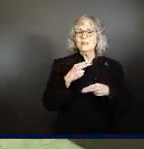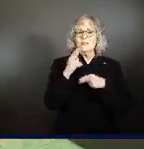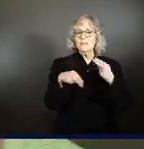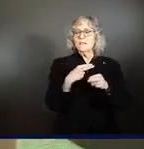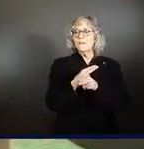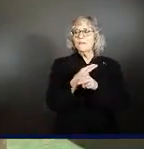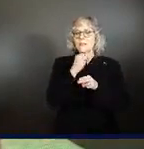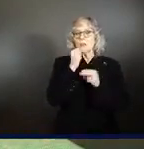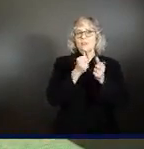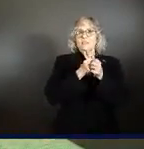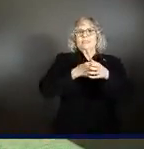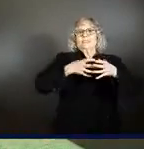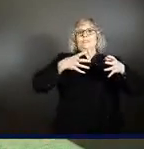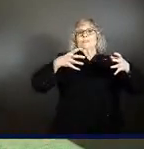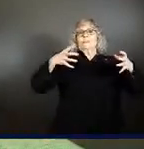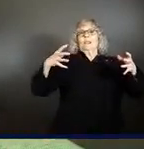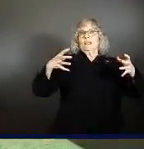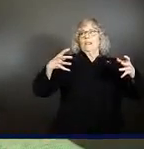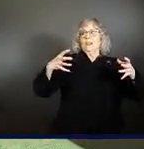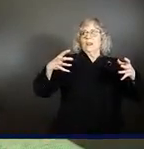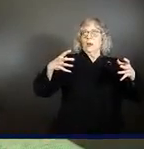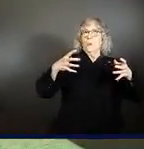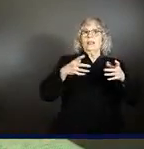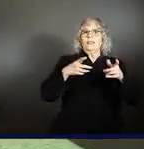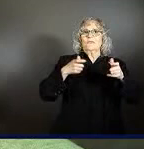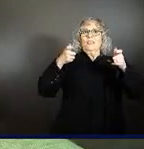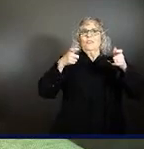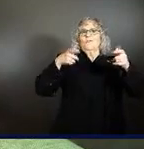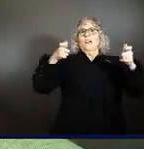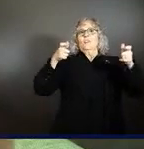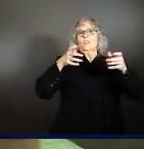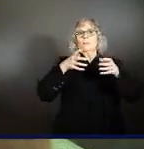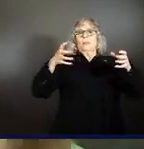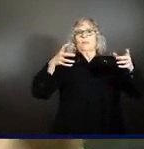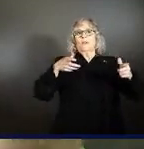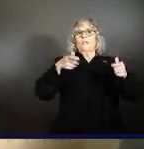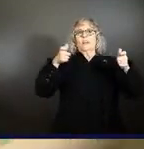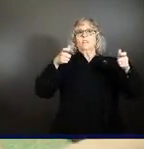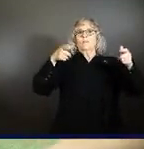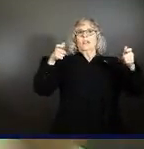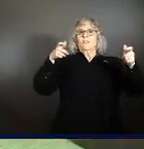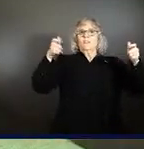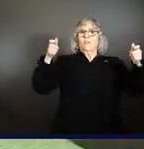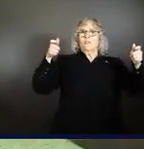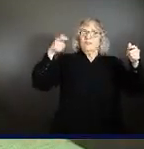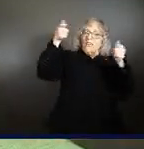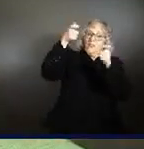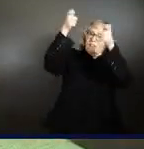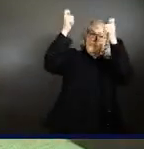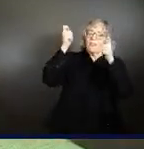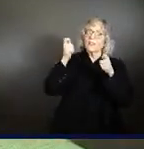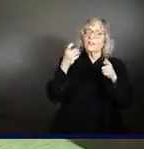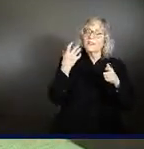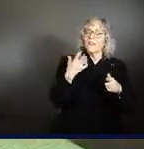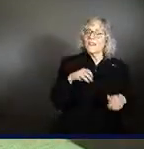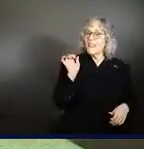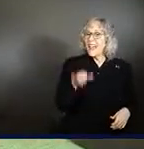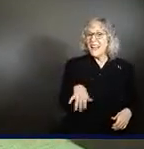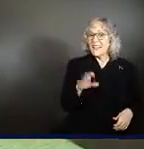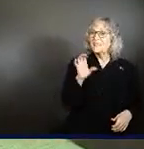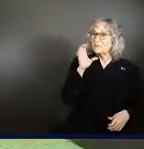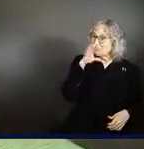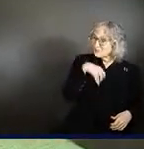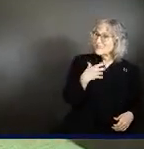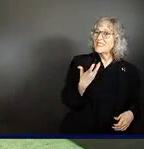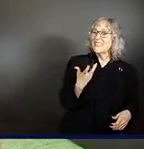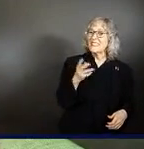only expand, but expanding in an accelerated fashion, like every second it's expanding faster. Because Webb can